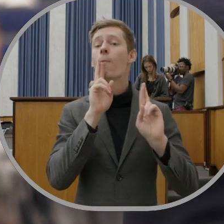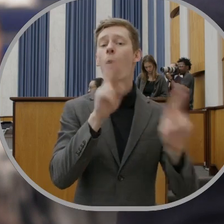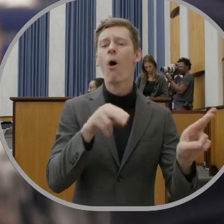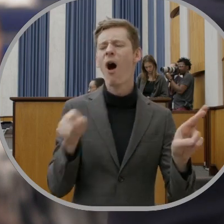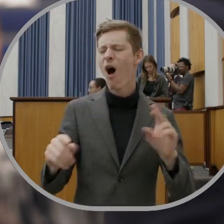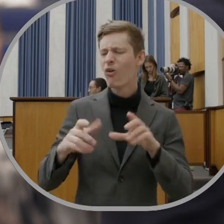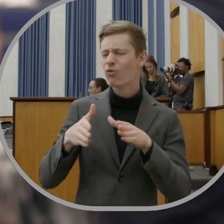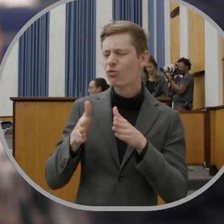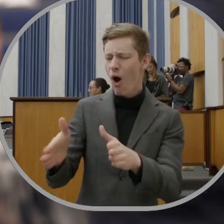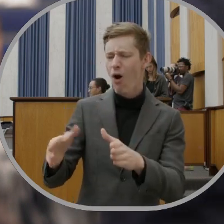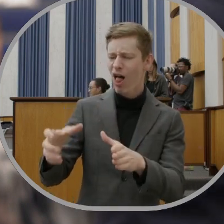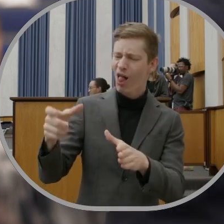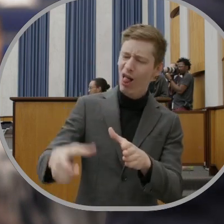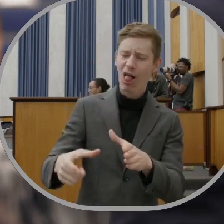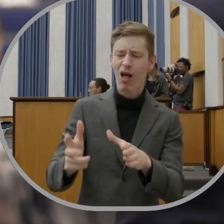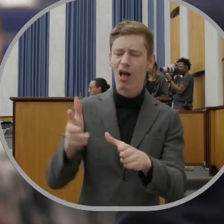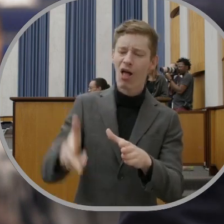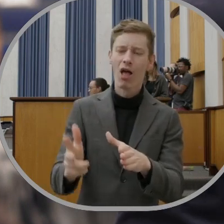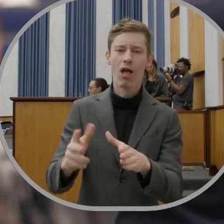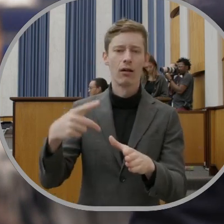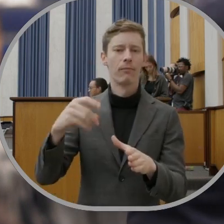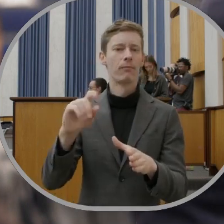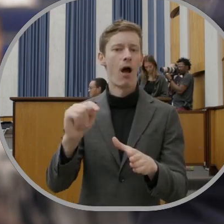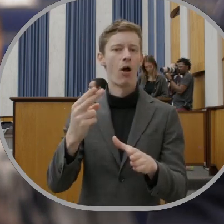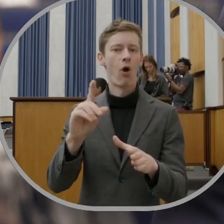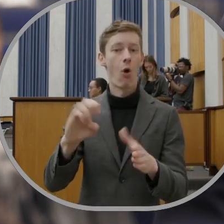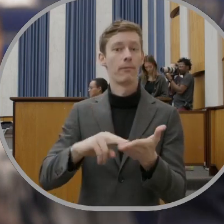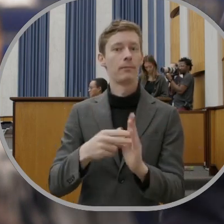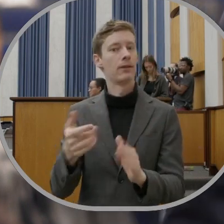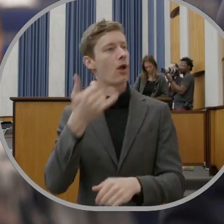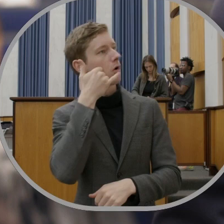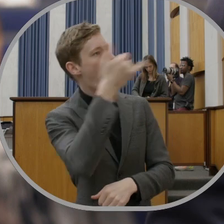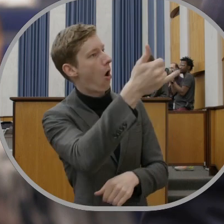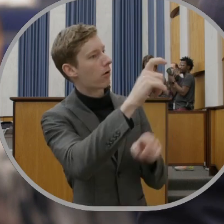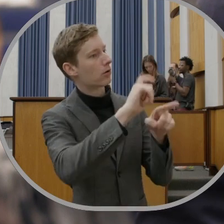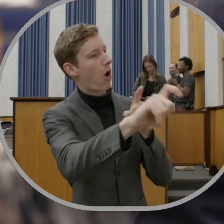means improving this tool is so very important.